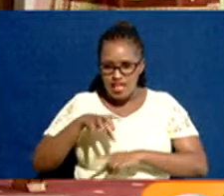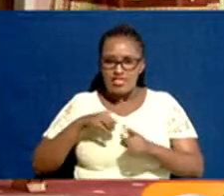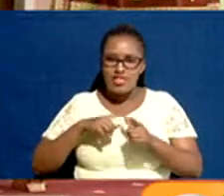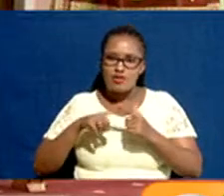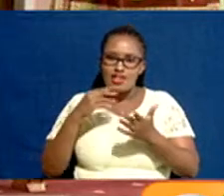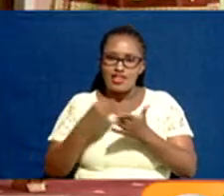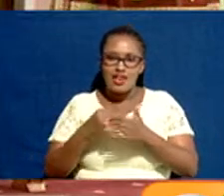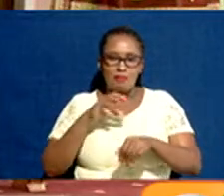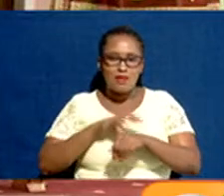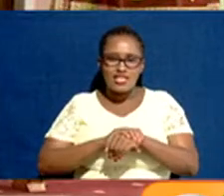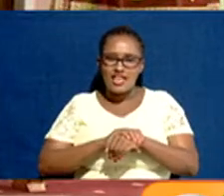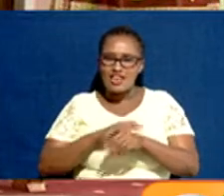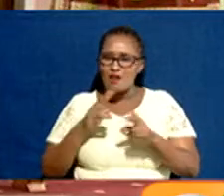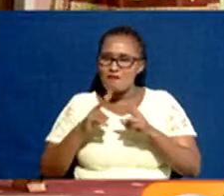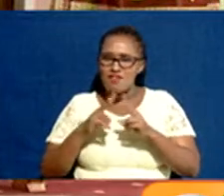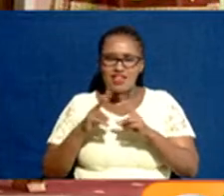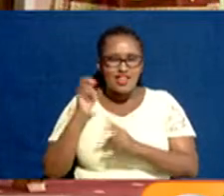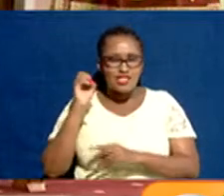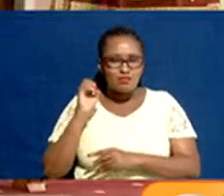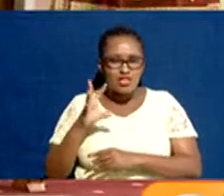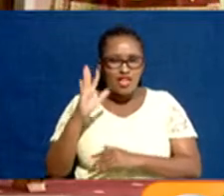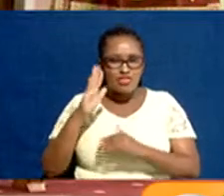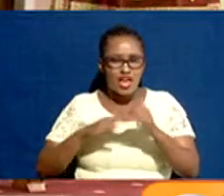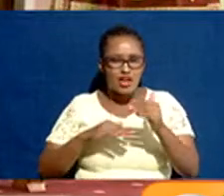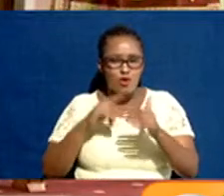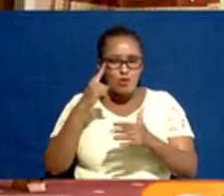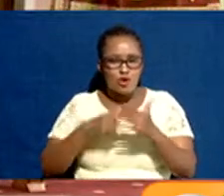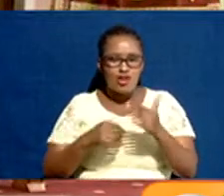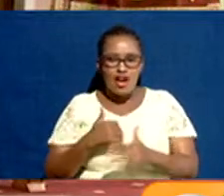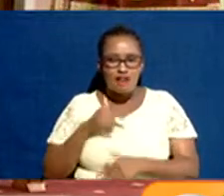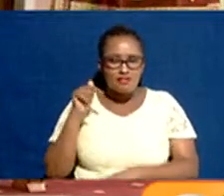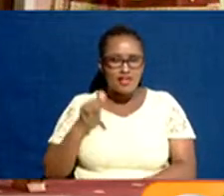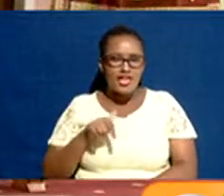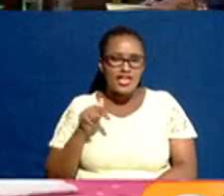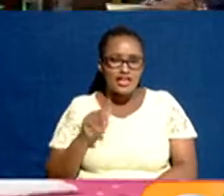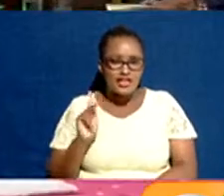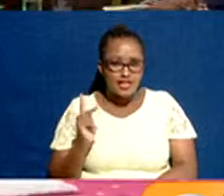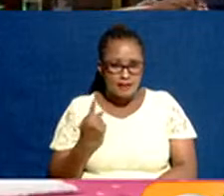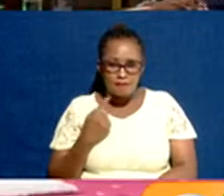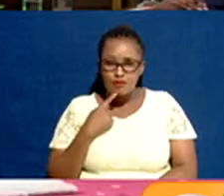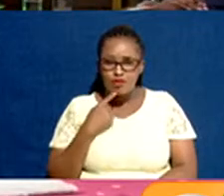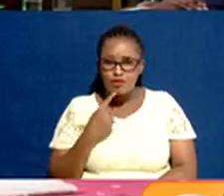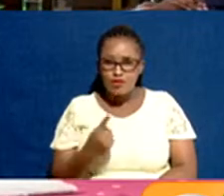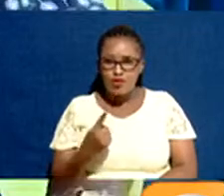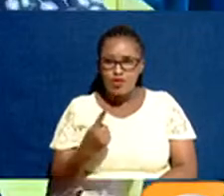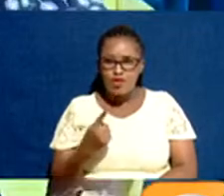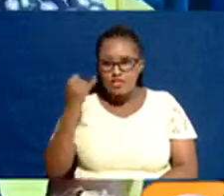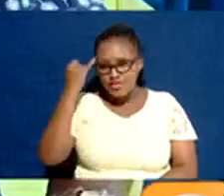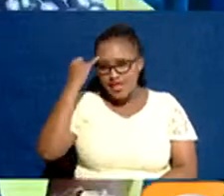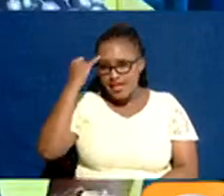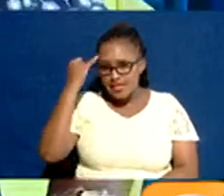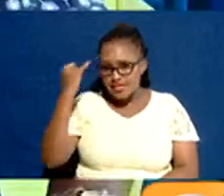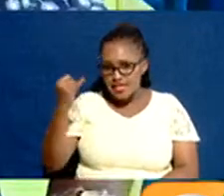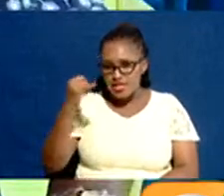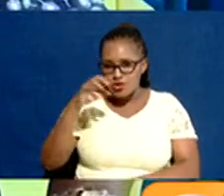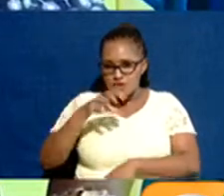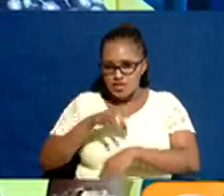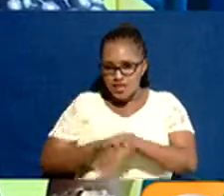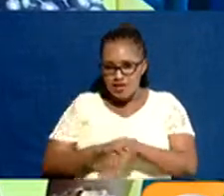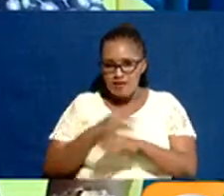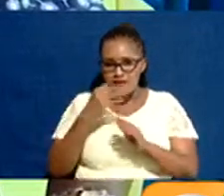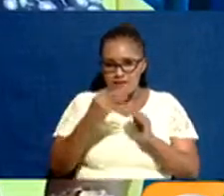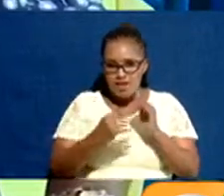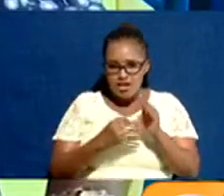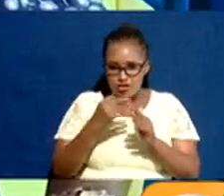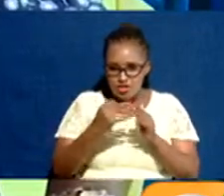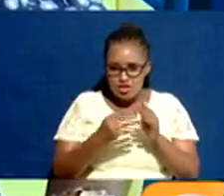price will be higher than what we have here, which then defeats the purpose of the importation. So the idea is that we get the millers